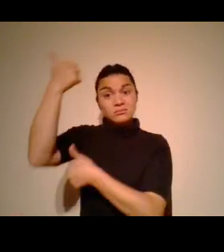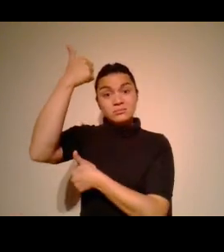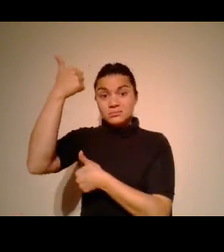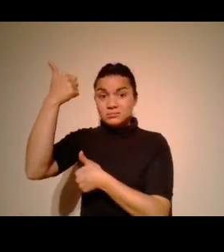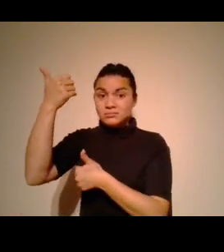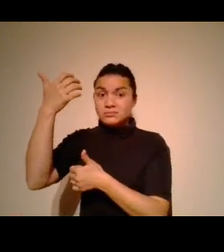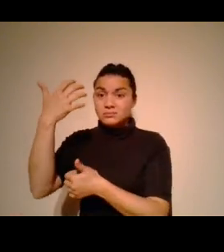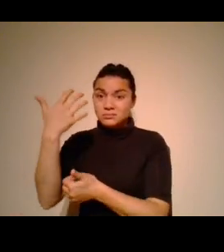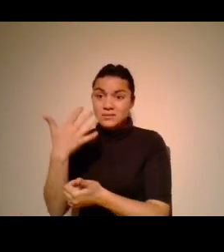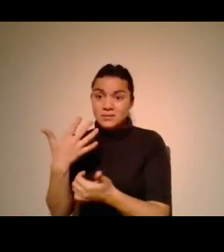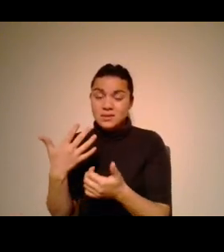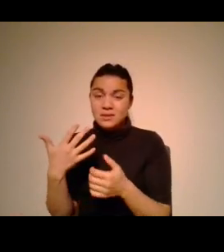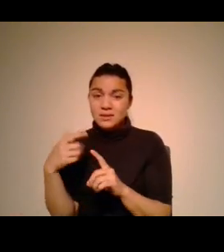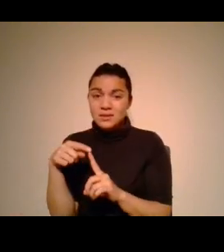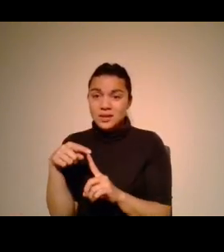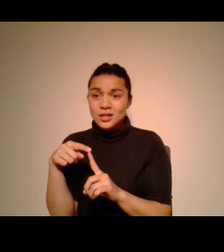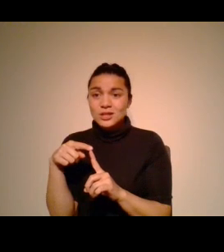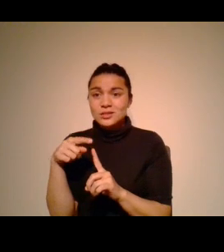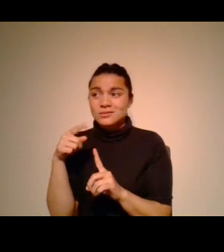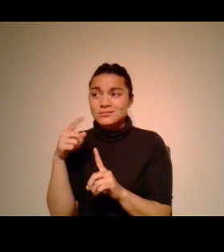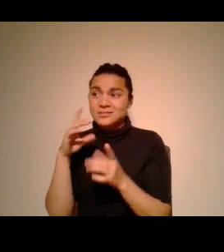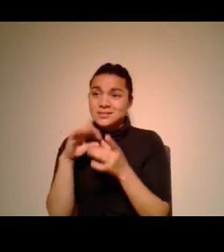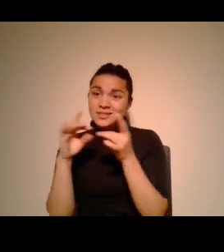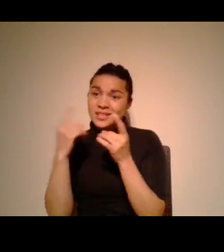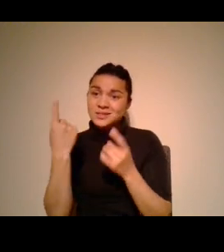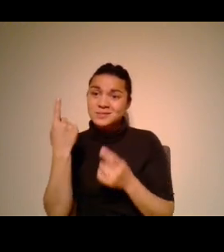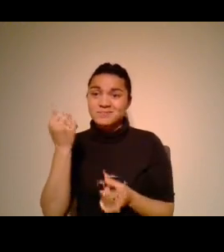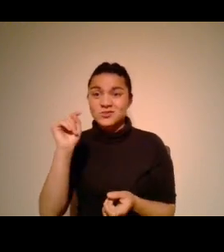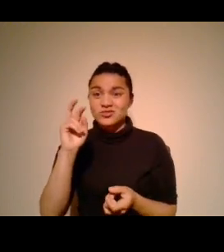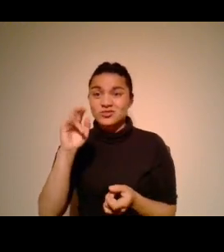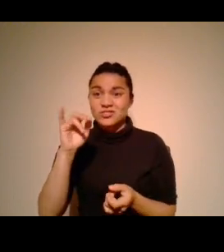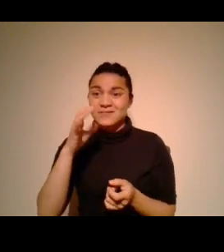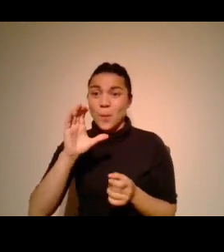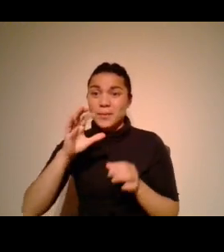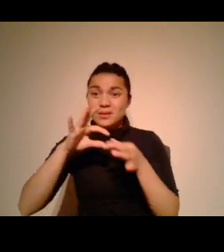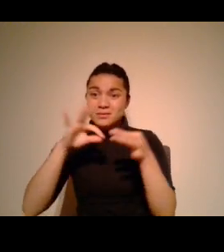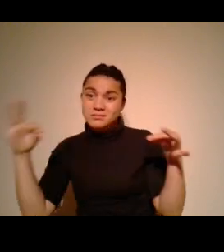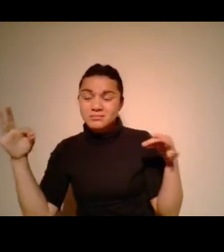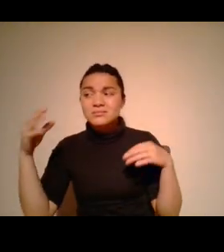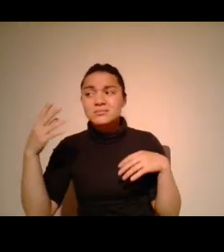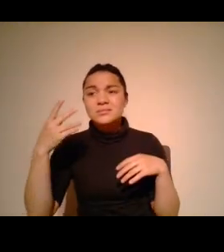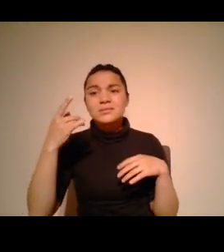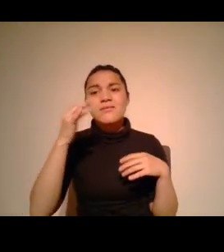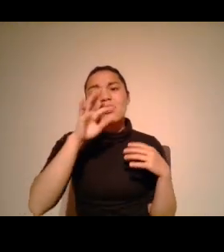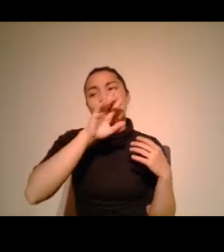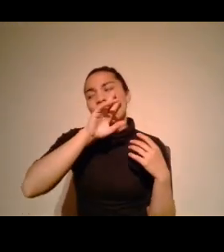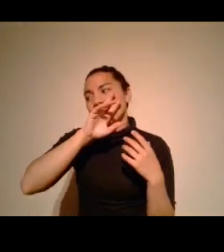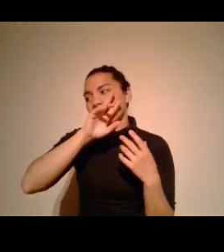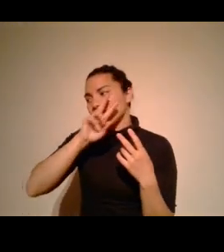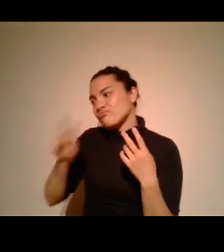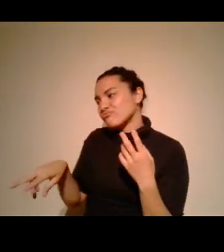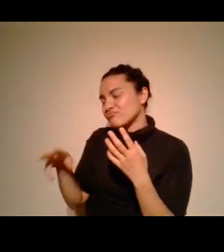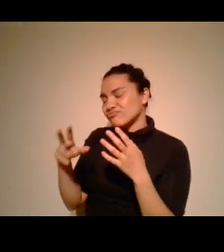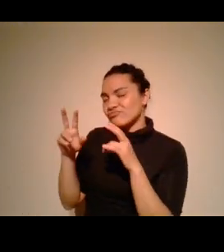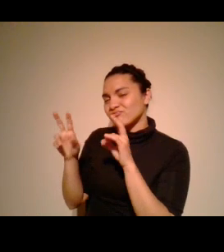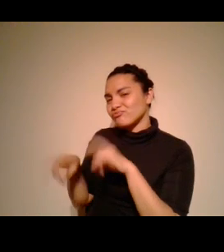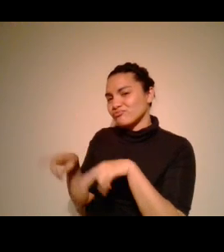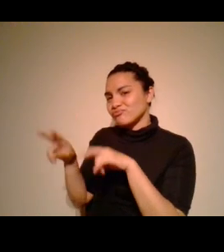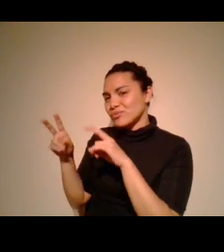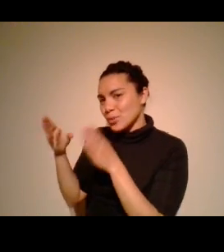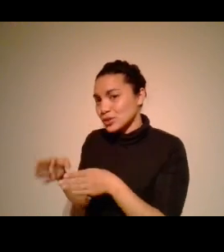especially if they're saying it sort of downhill at someone who is not as sort of hierarchically secure. This